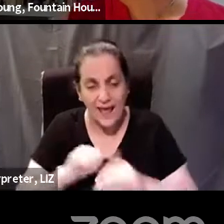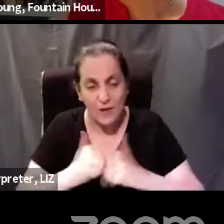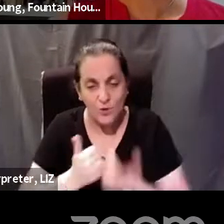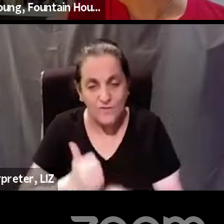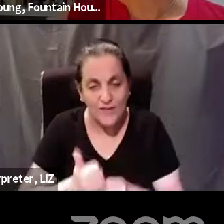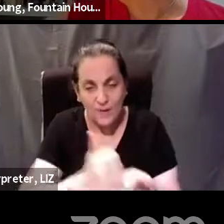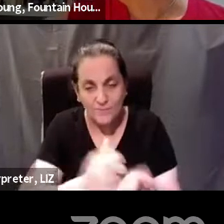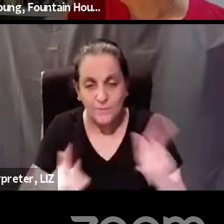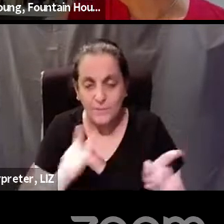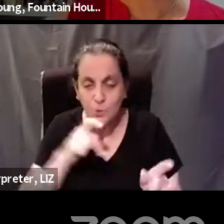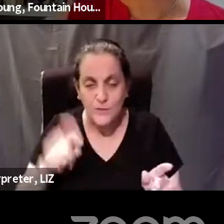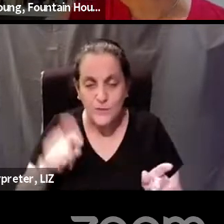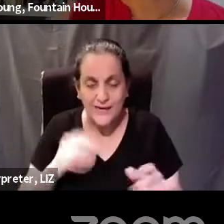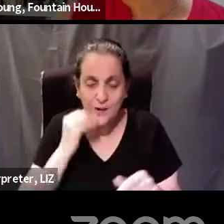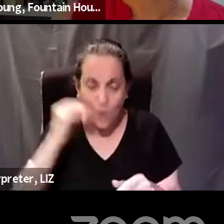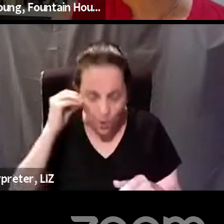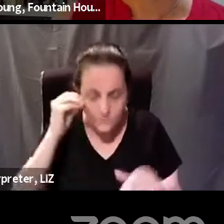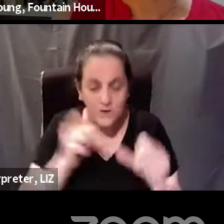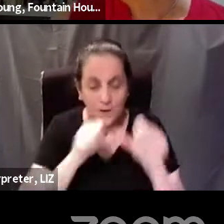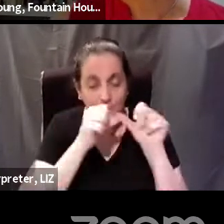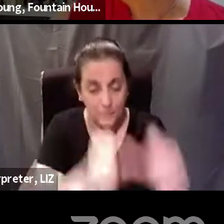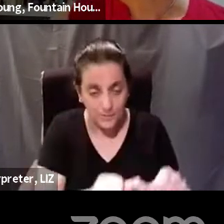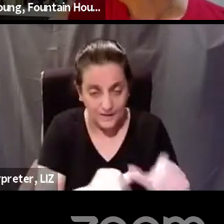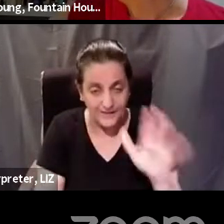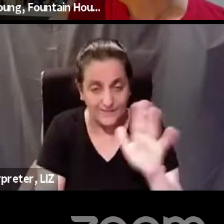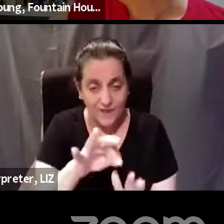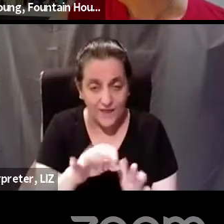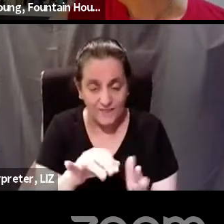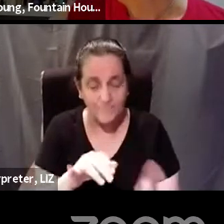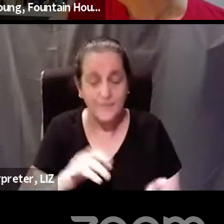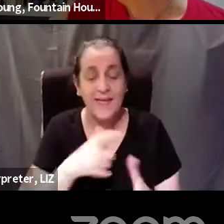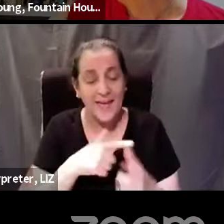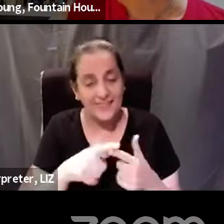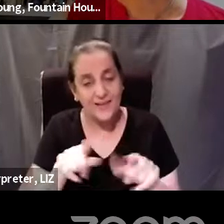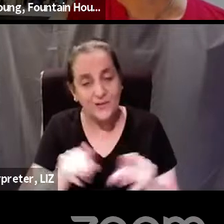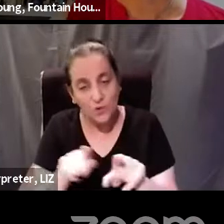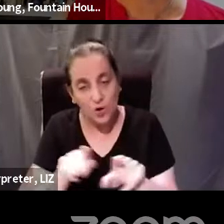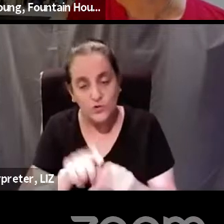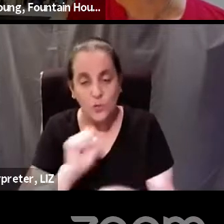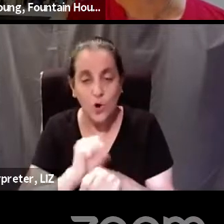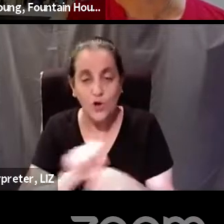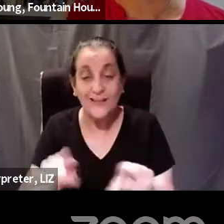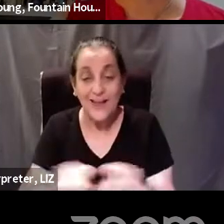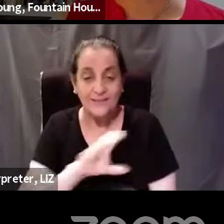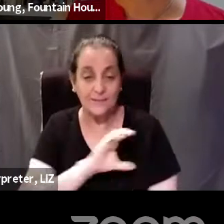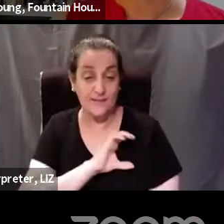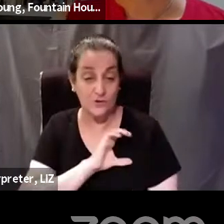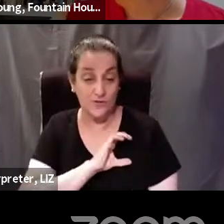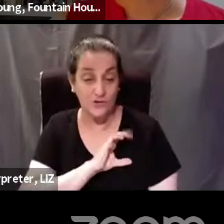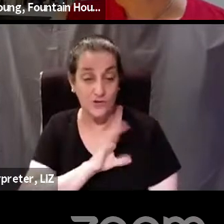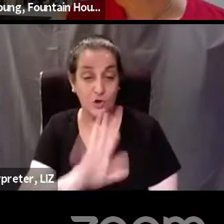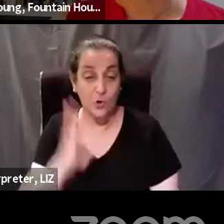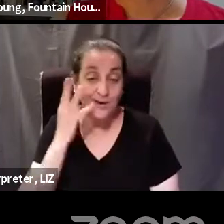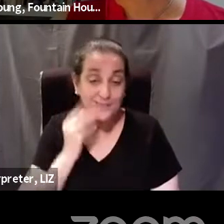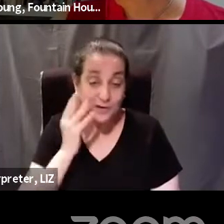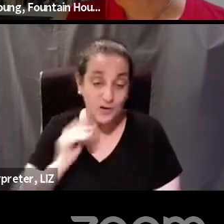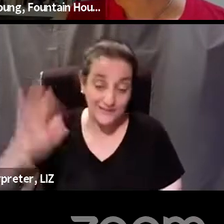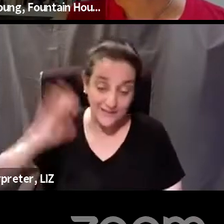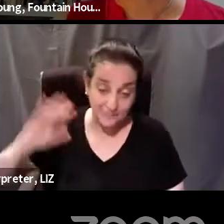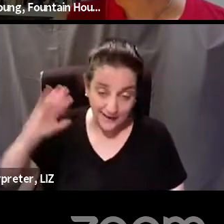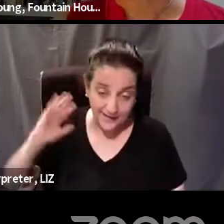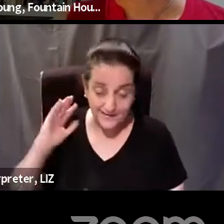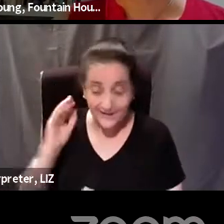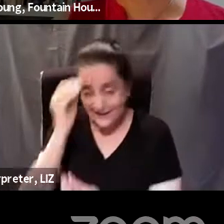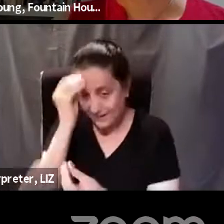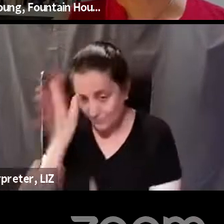how your history working as a police officer has kind of informed